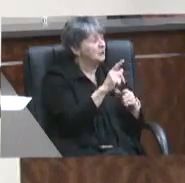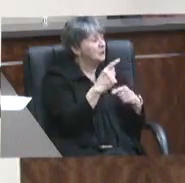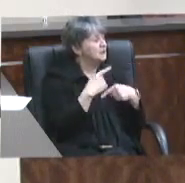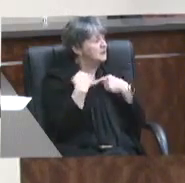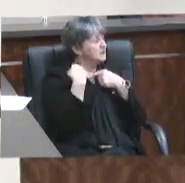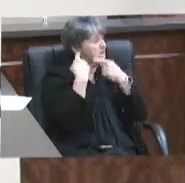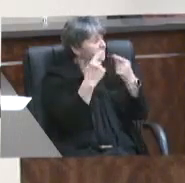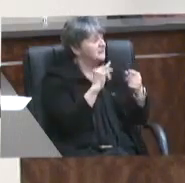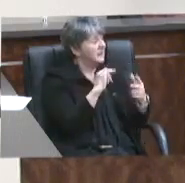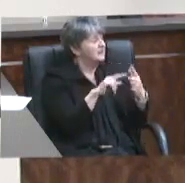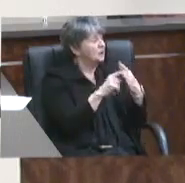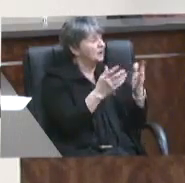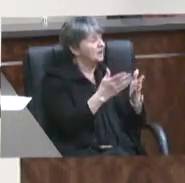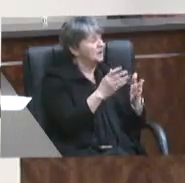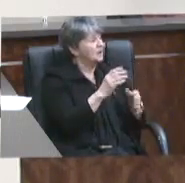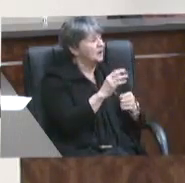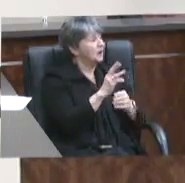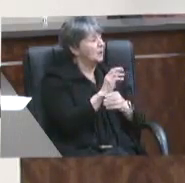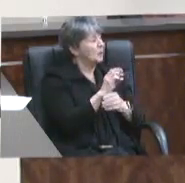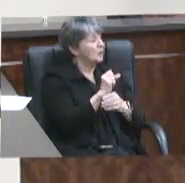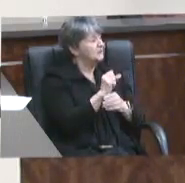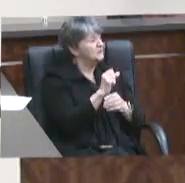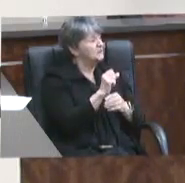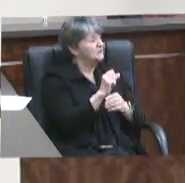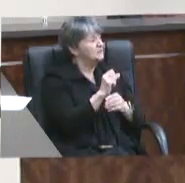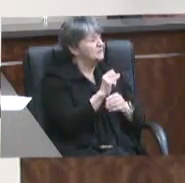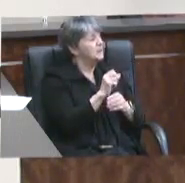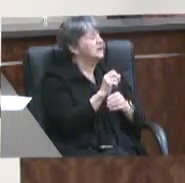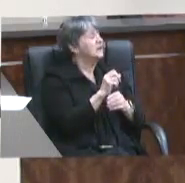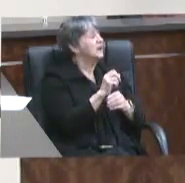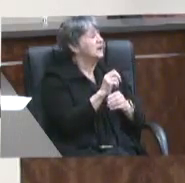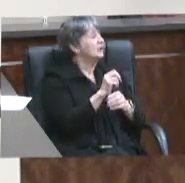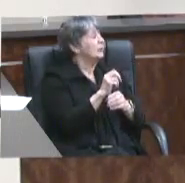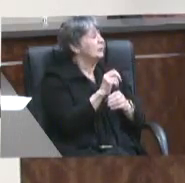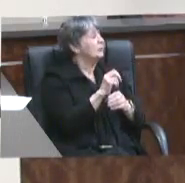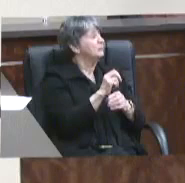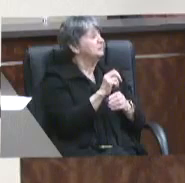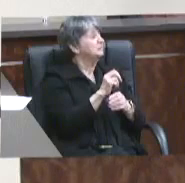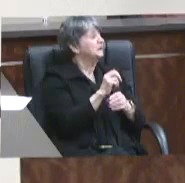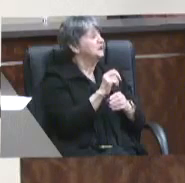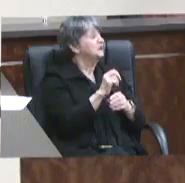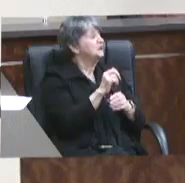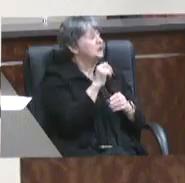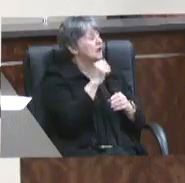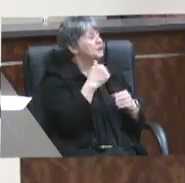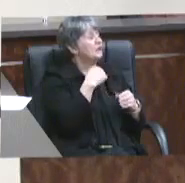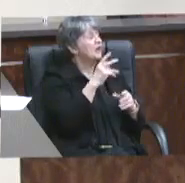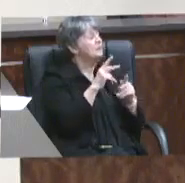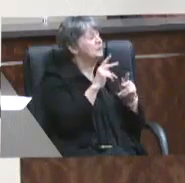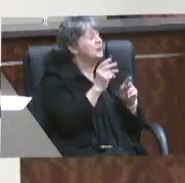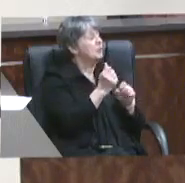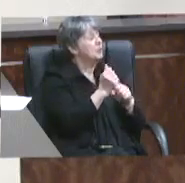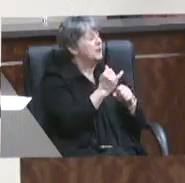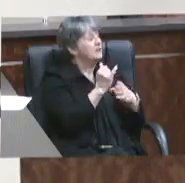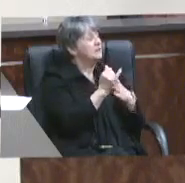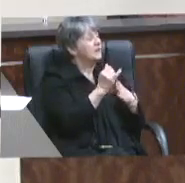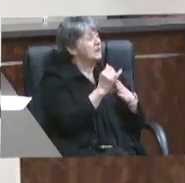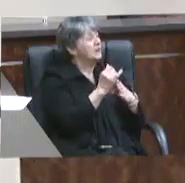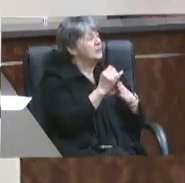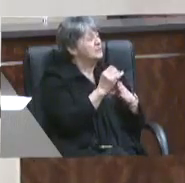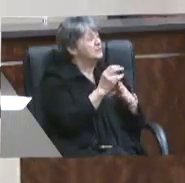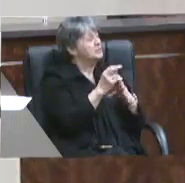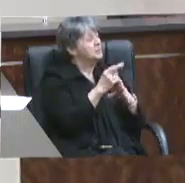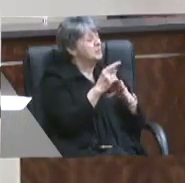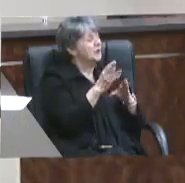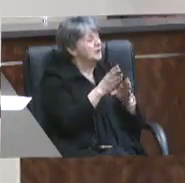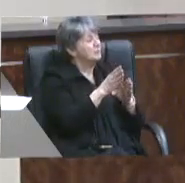people to not make those Hollywood turns when they stop at the stopping on red, right? So this was the first press conference that